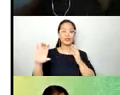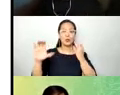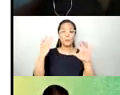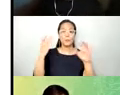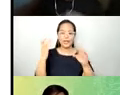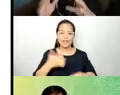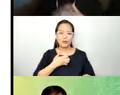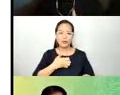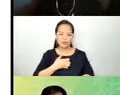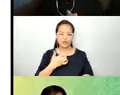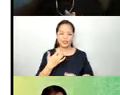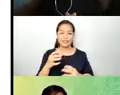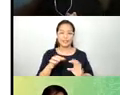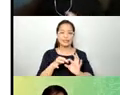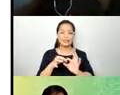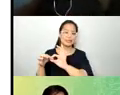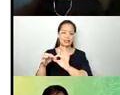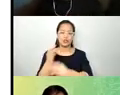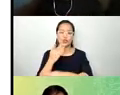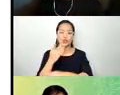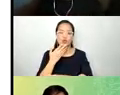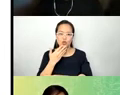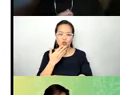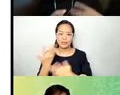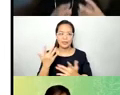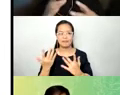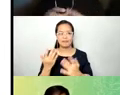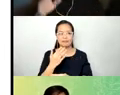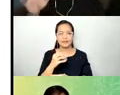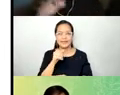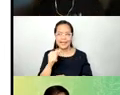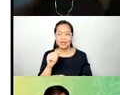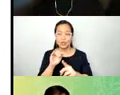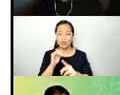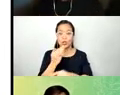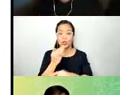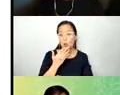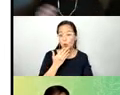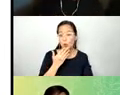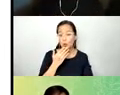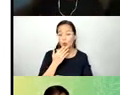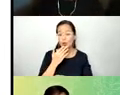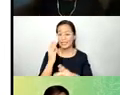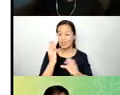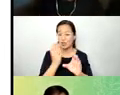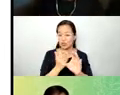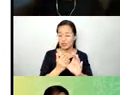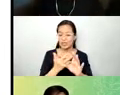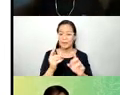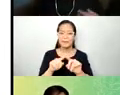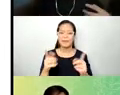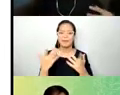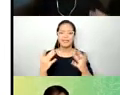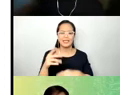colors, but not through color psychology, but more of pointillism or pixel art. Okay.